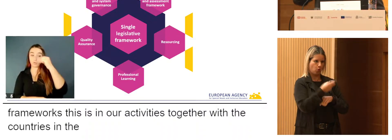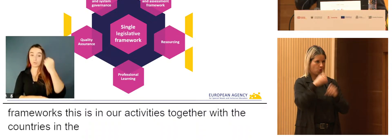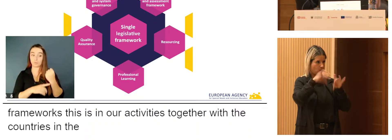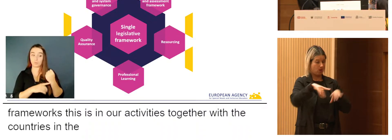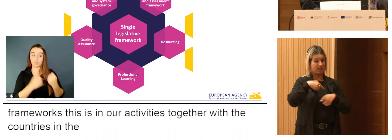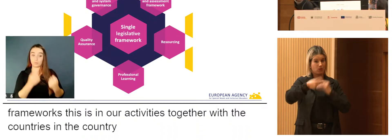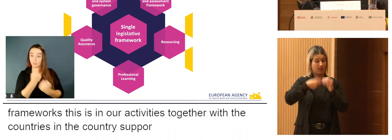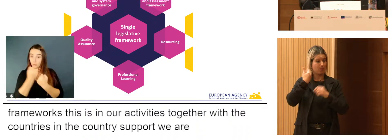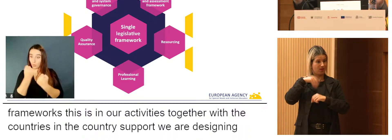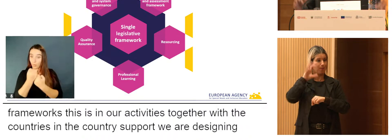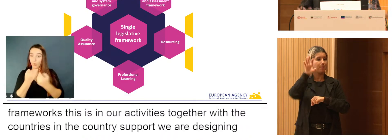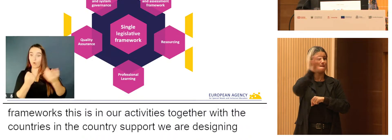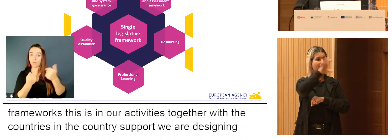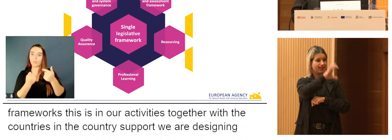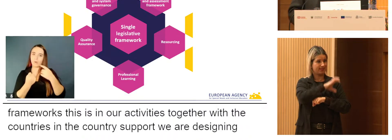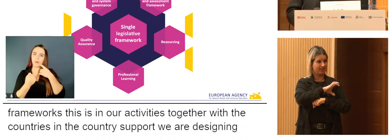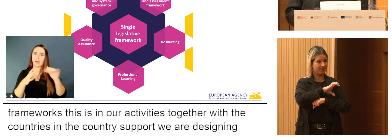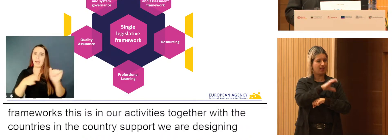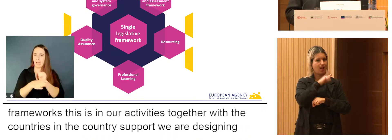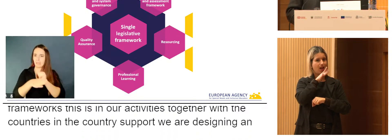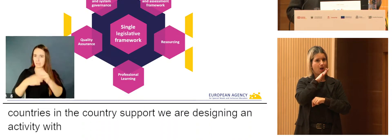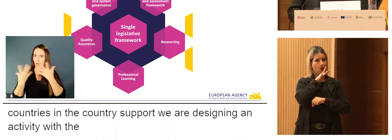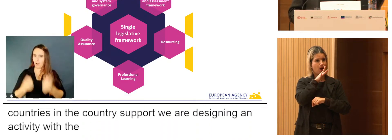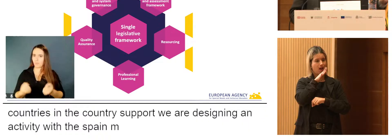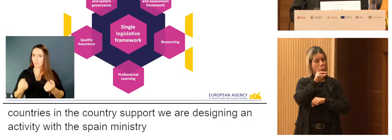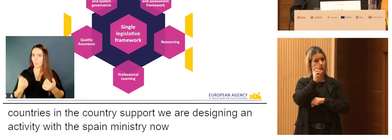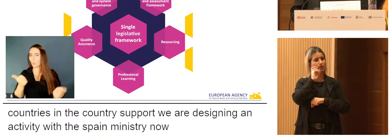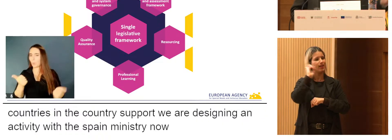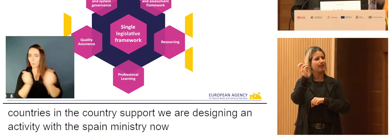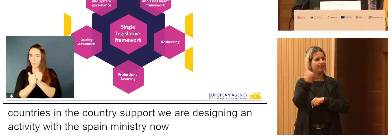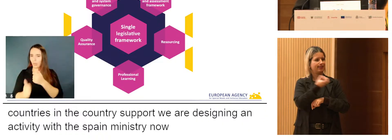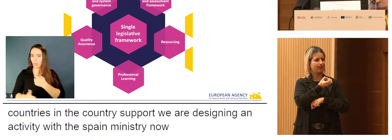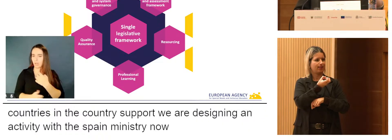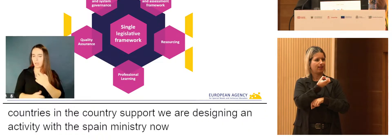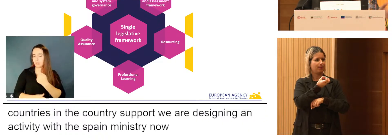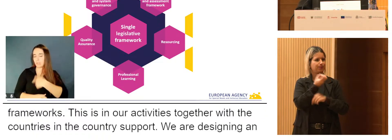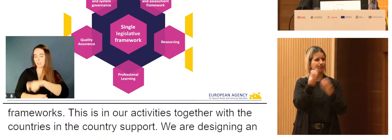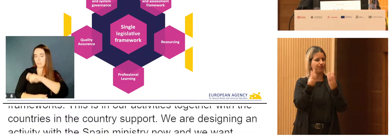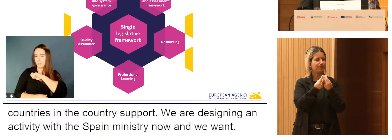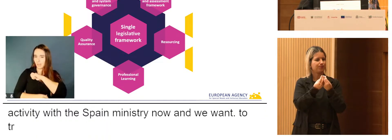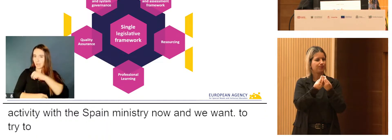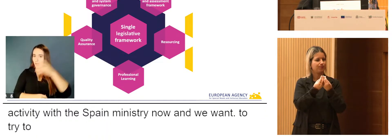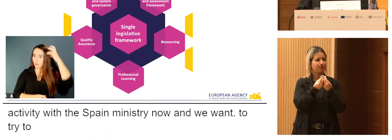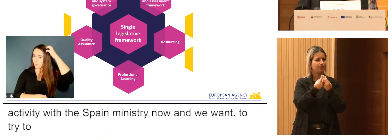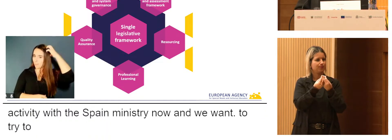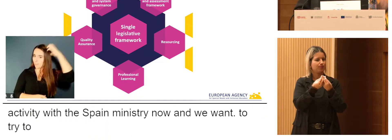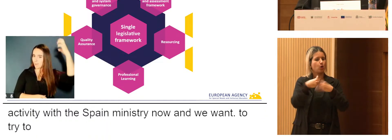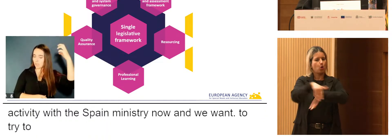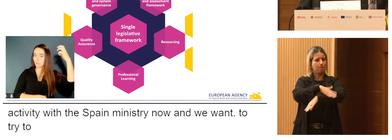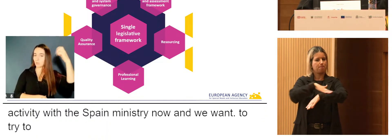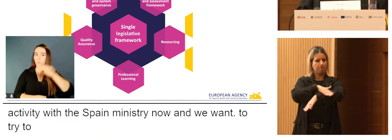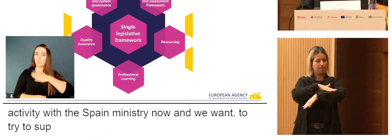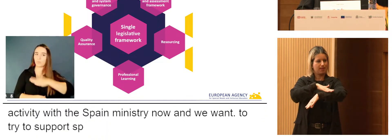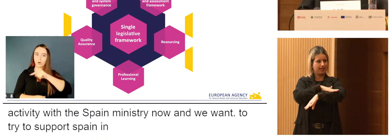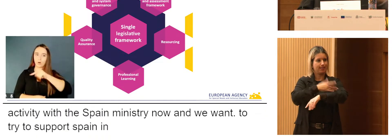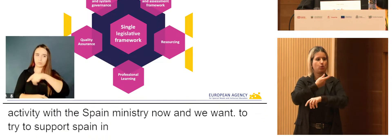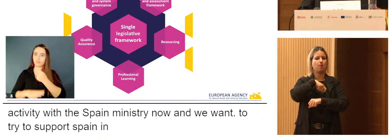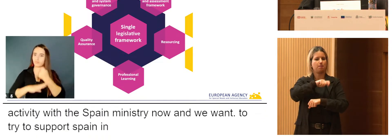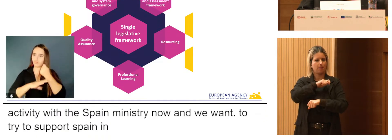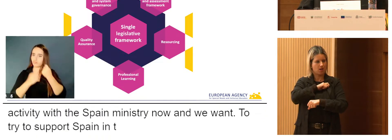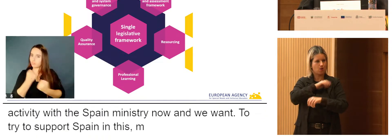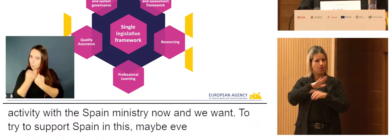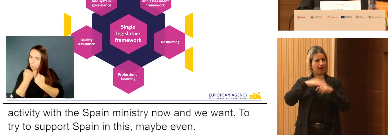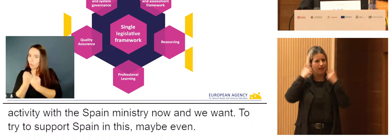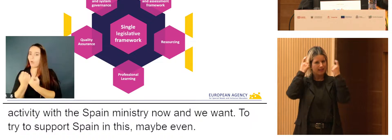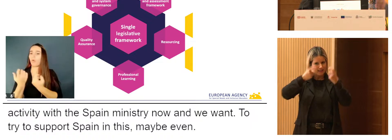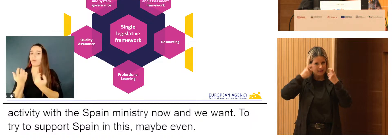an activity with the Spain ministry now, and we want to try to support Spain in this, maybe even